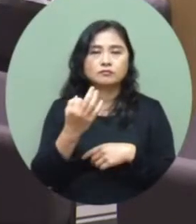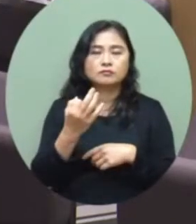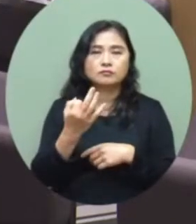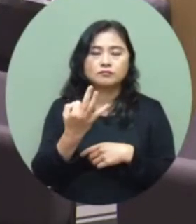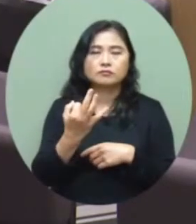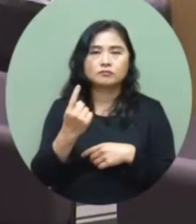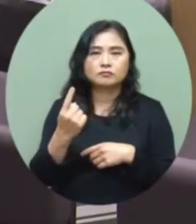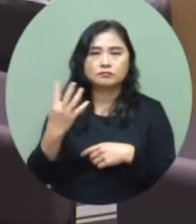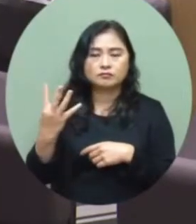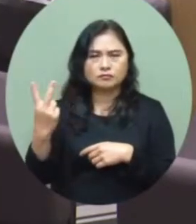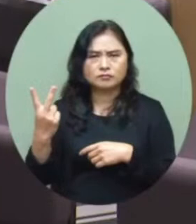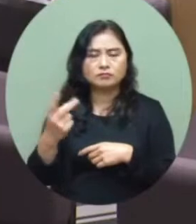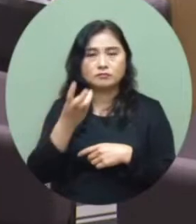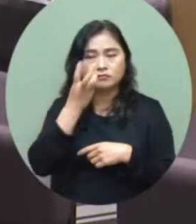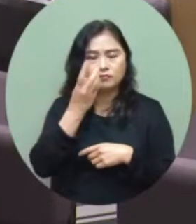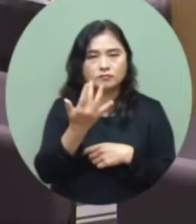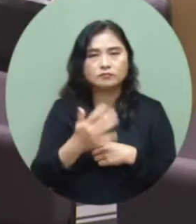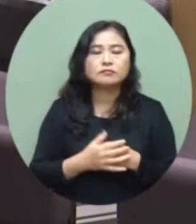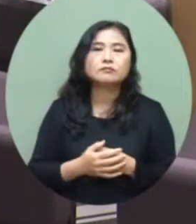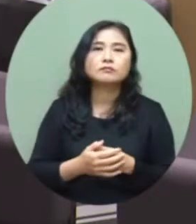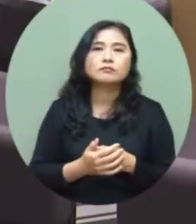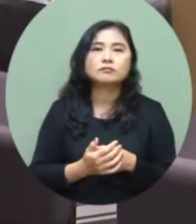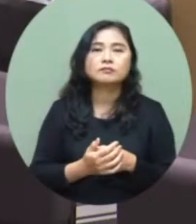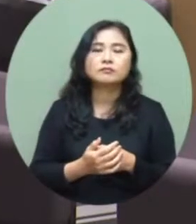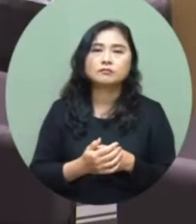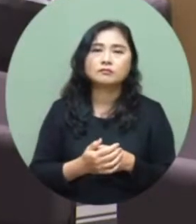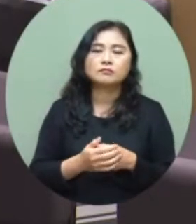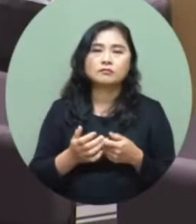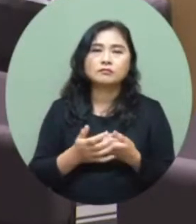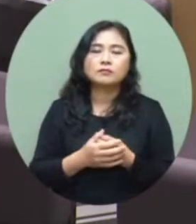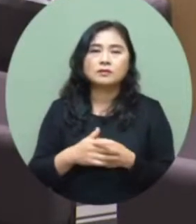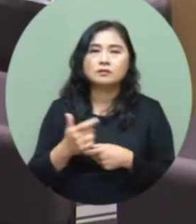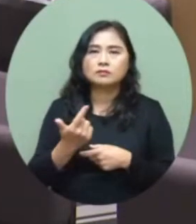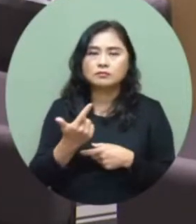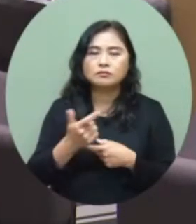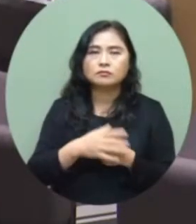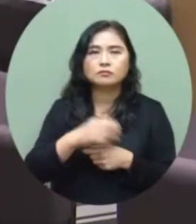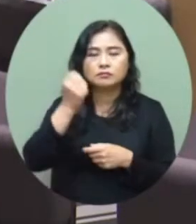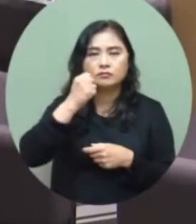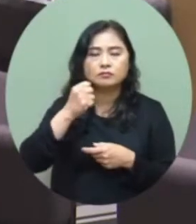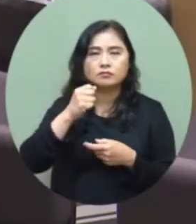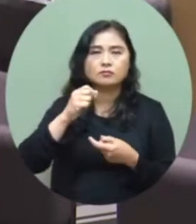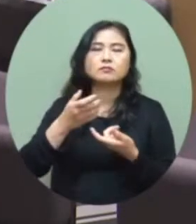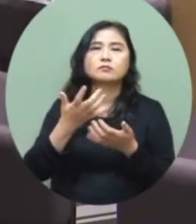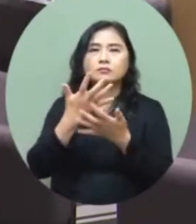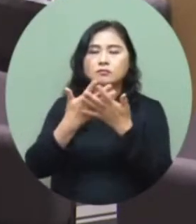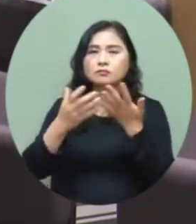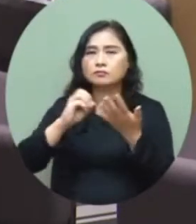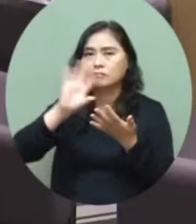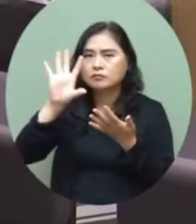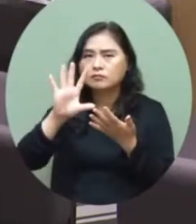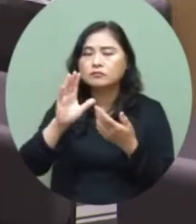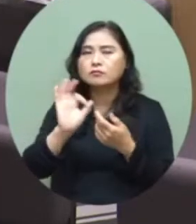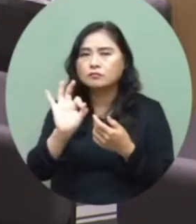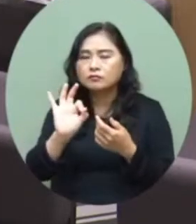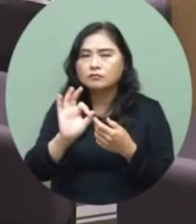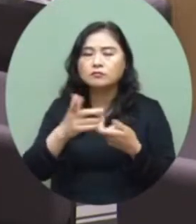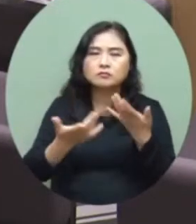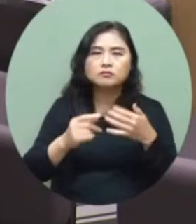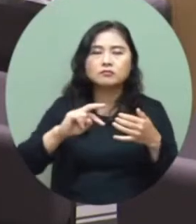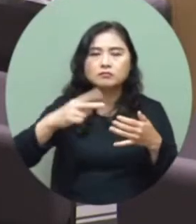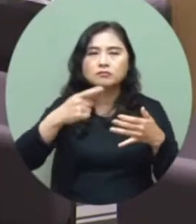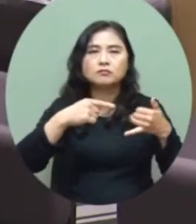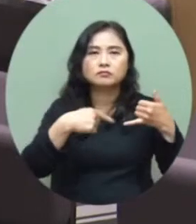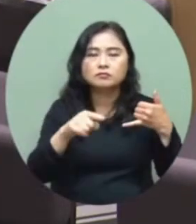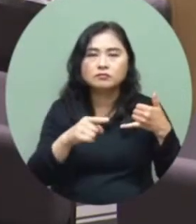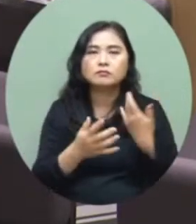tests, for the 3,140, do you have any age profile of them? And what about the elders? Did many of